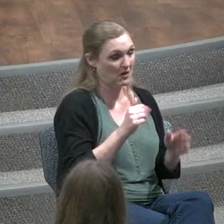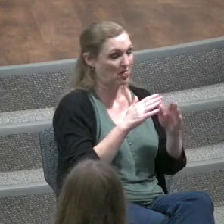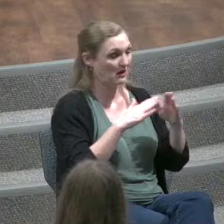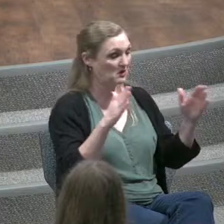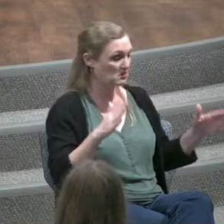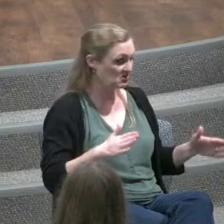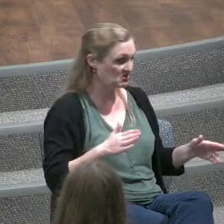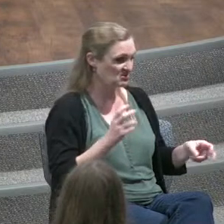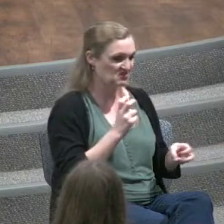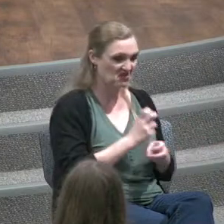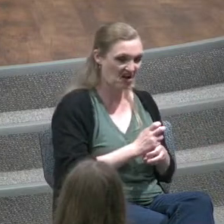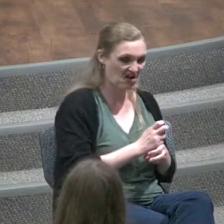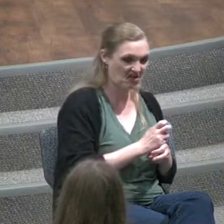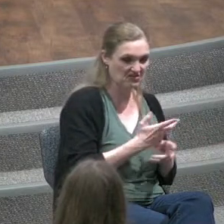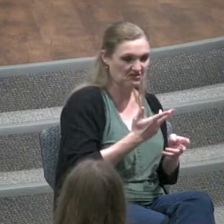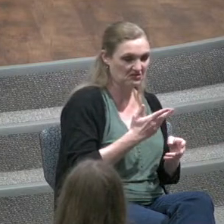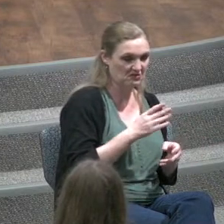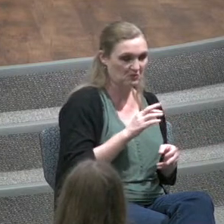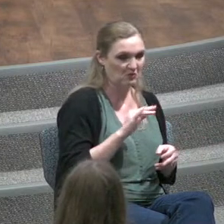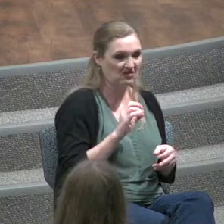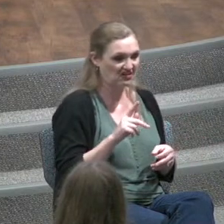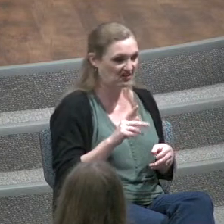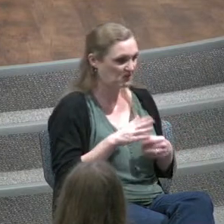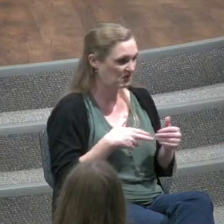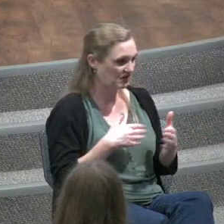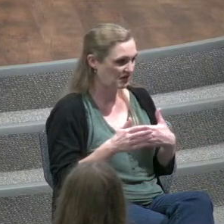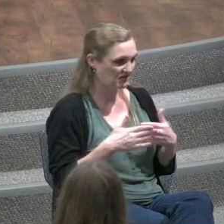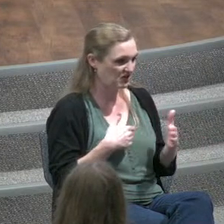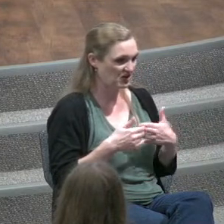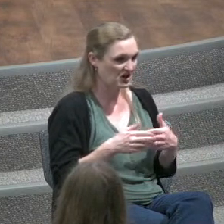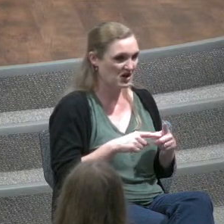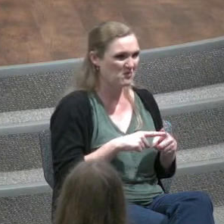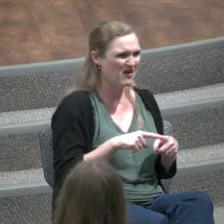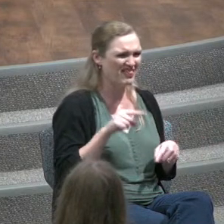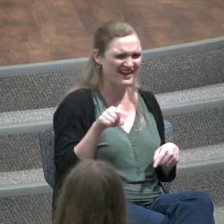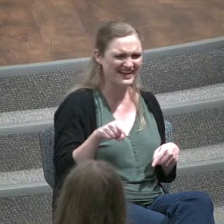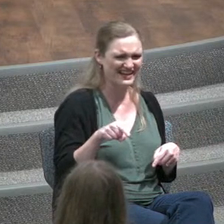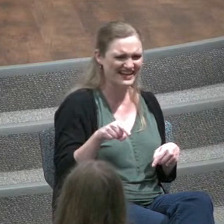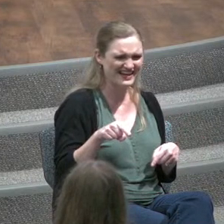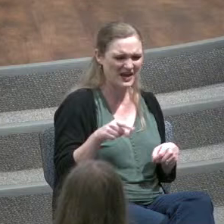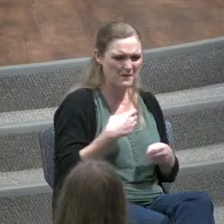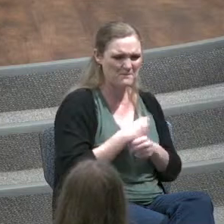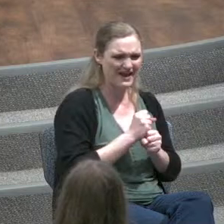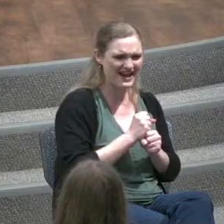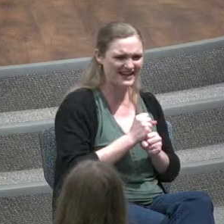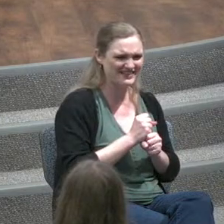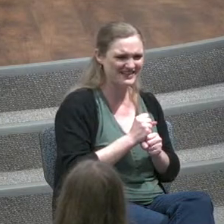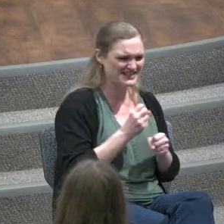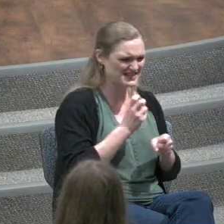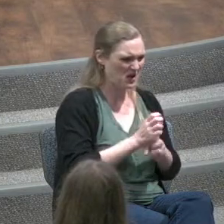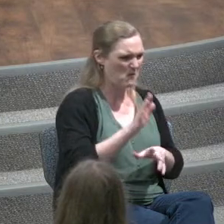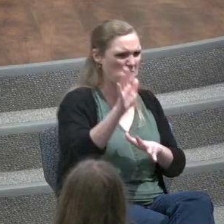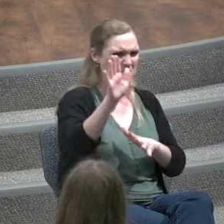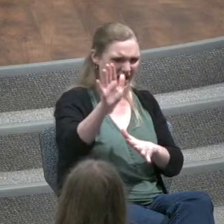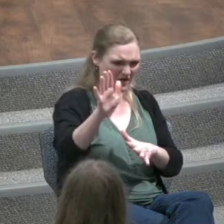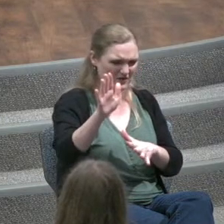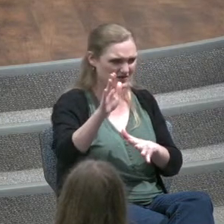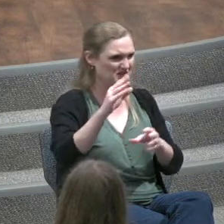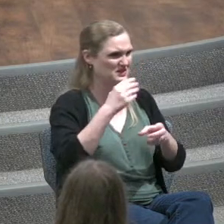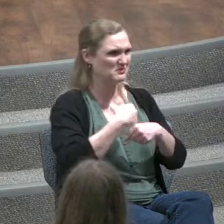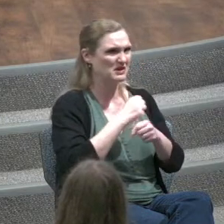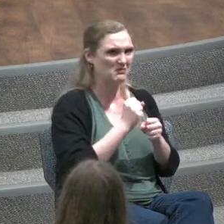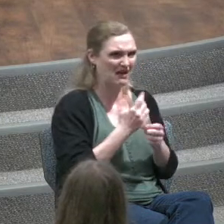or rock, or brick or mud or whatever, but that he commissioned this 2,000-foot